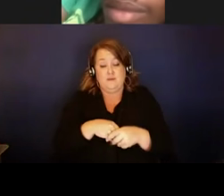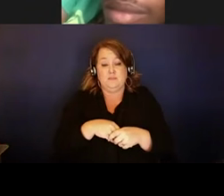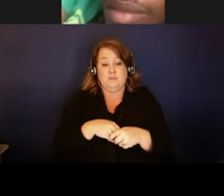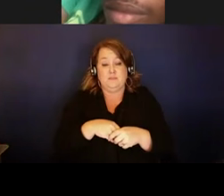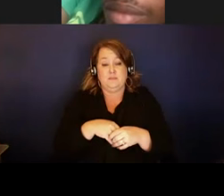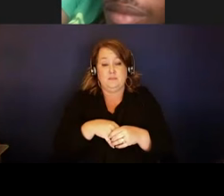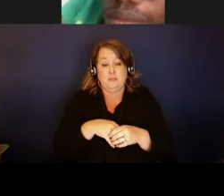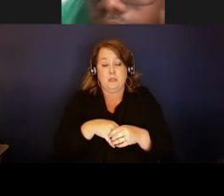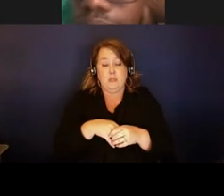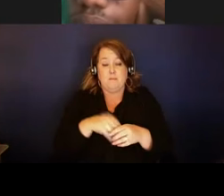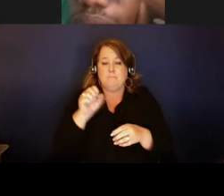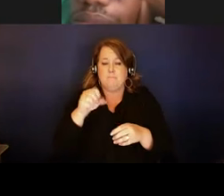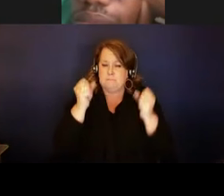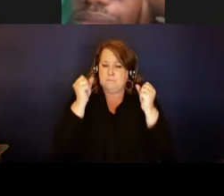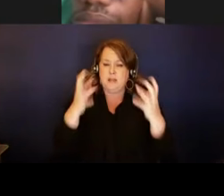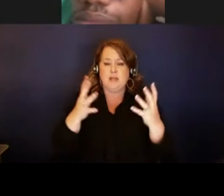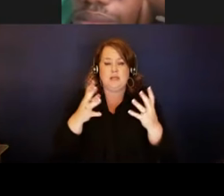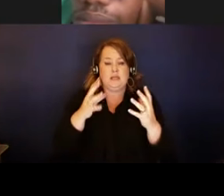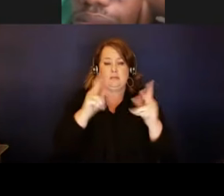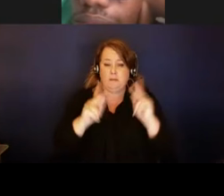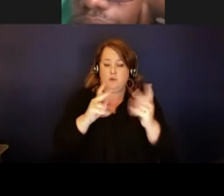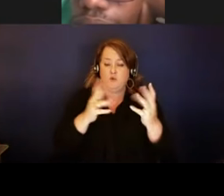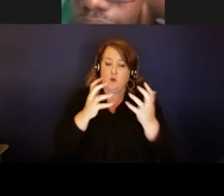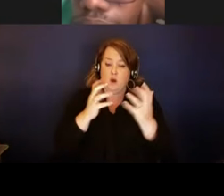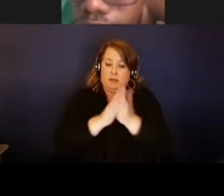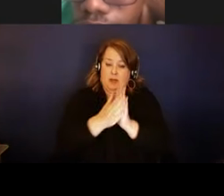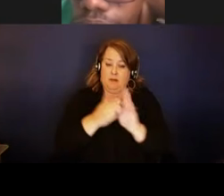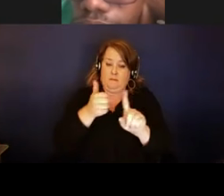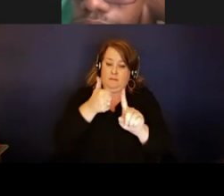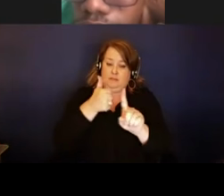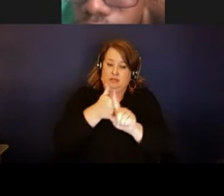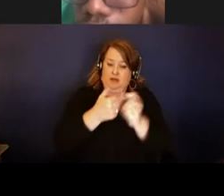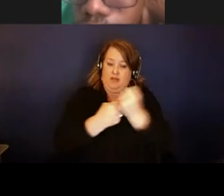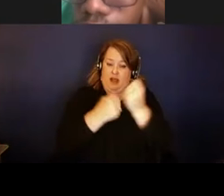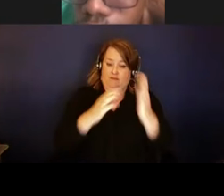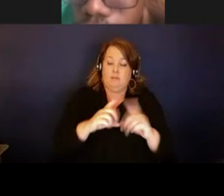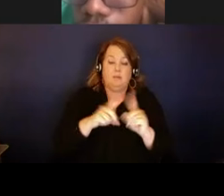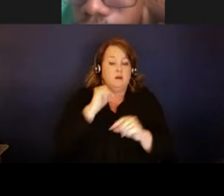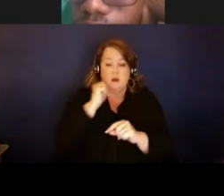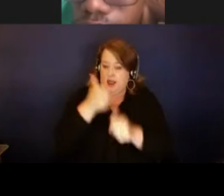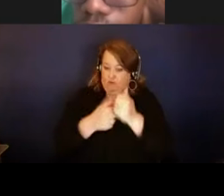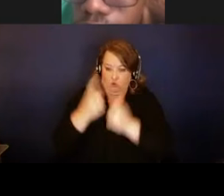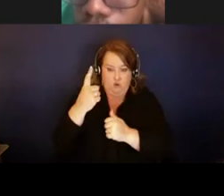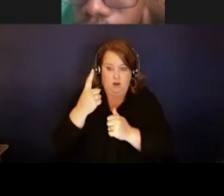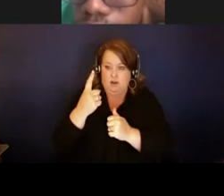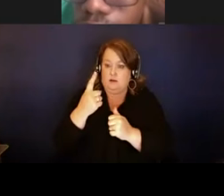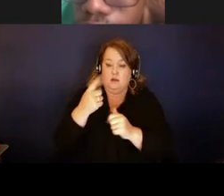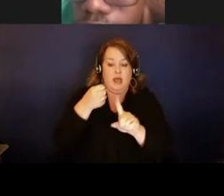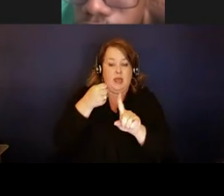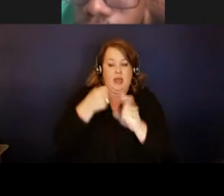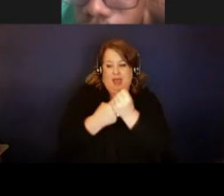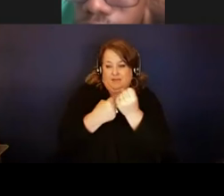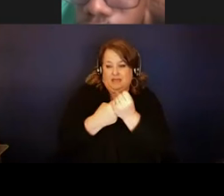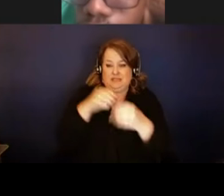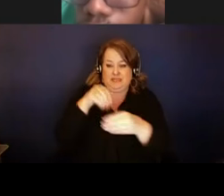people who maybe choose to be a self-advocate, but not everybody advocates in kind of the criminal justice